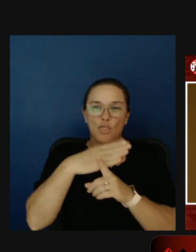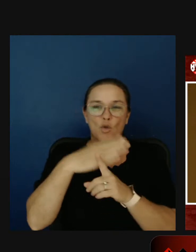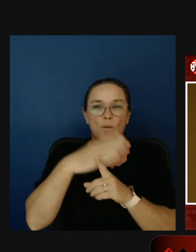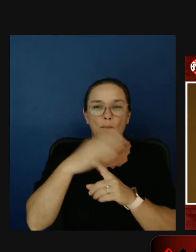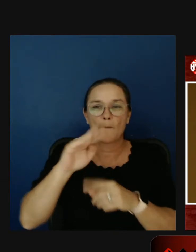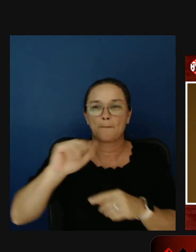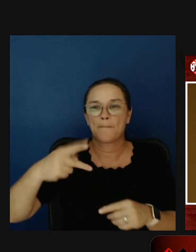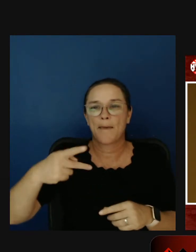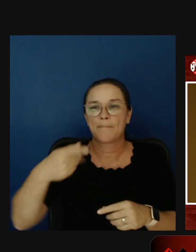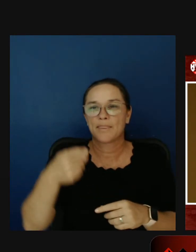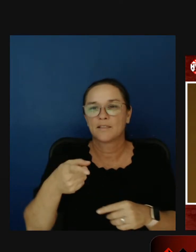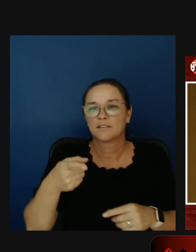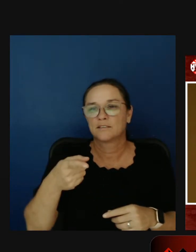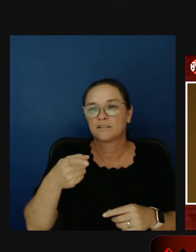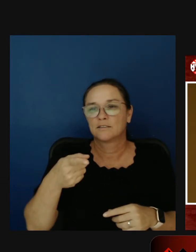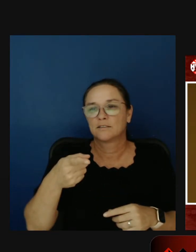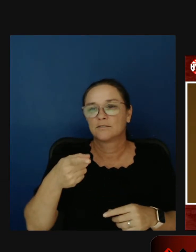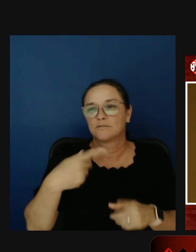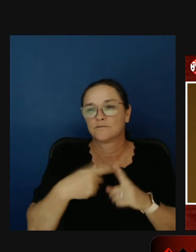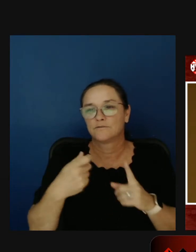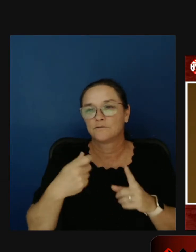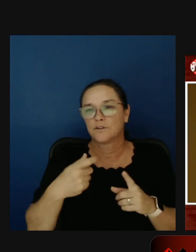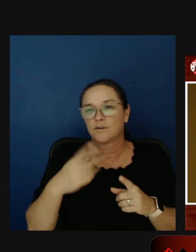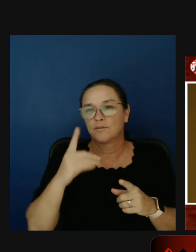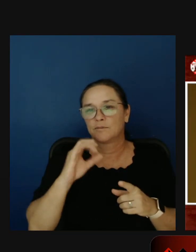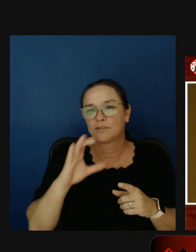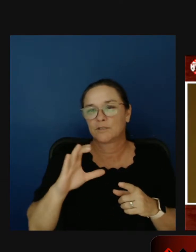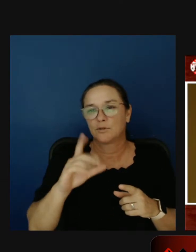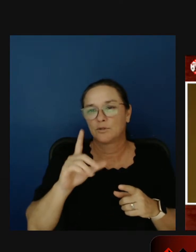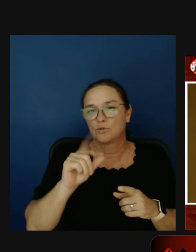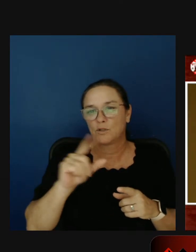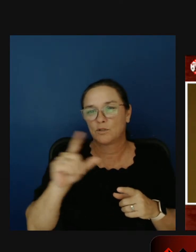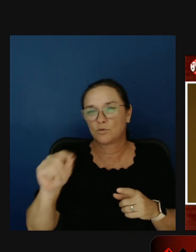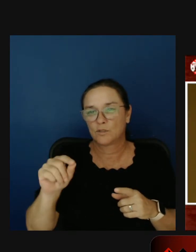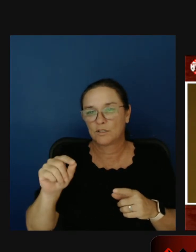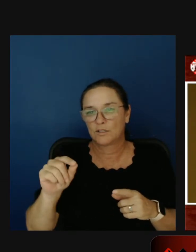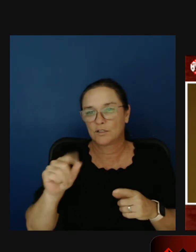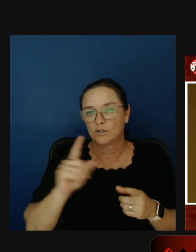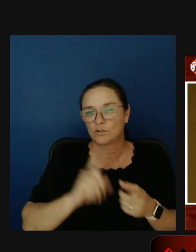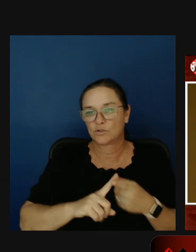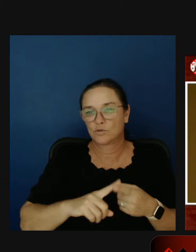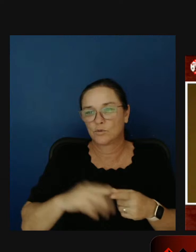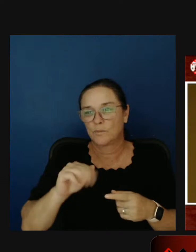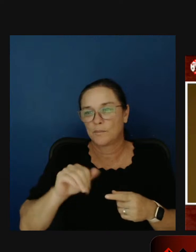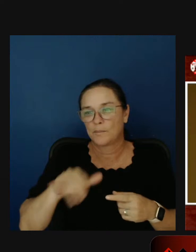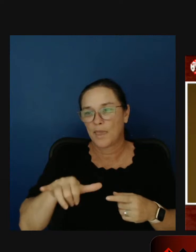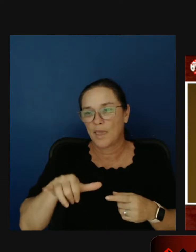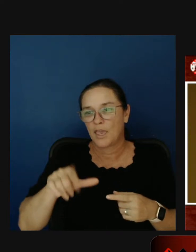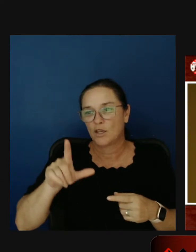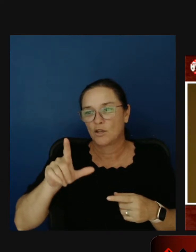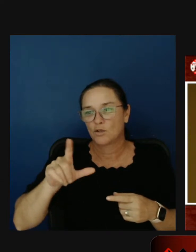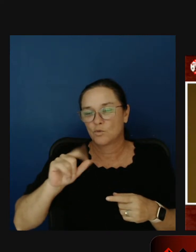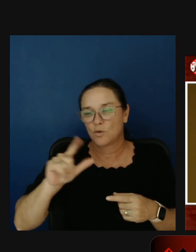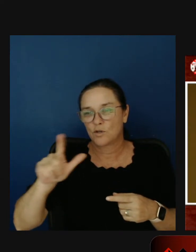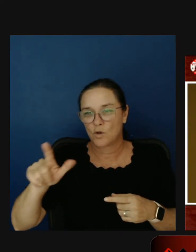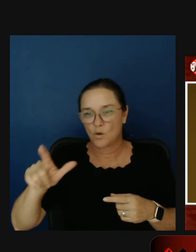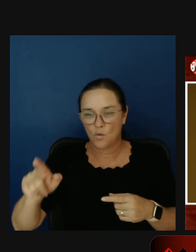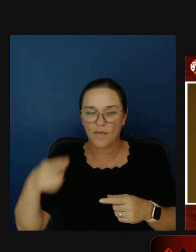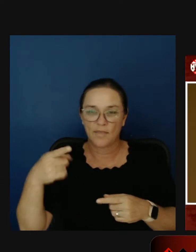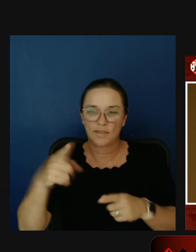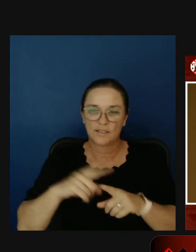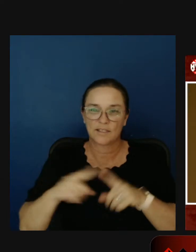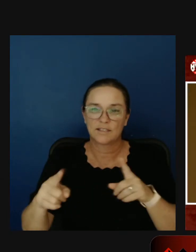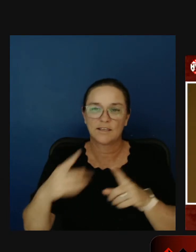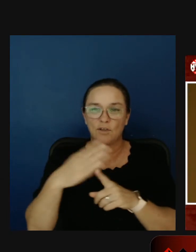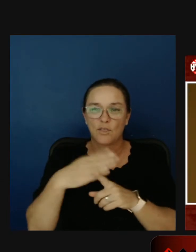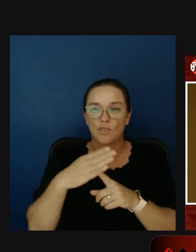2021 and this is from December 2020 through May 2021. And these are different thermal maps that Matt made